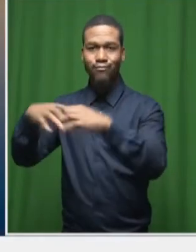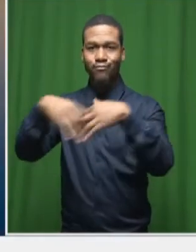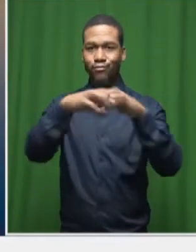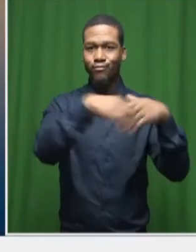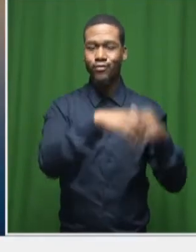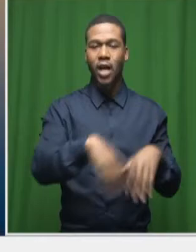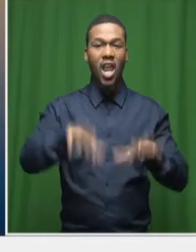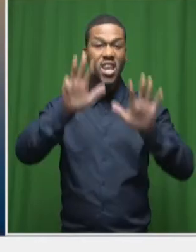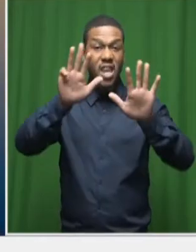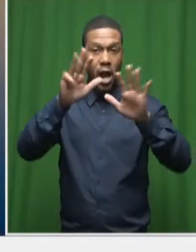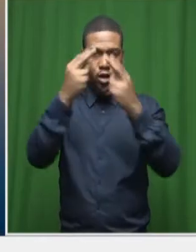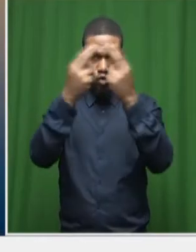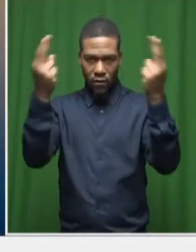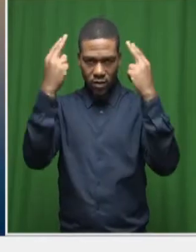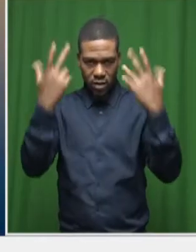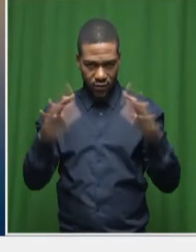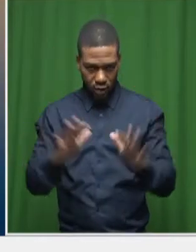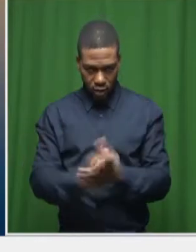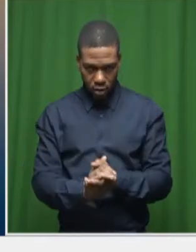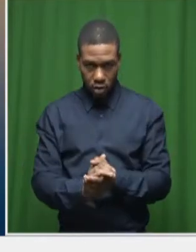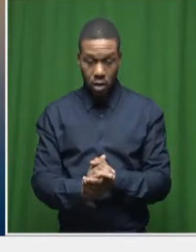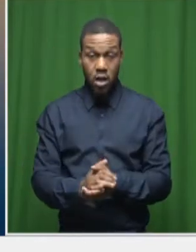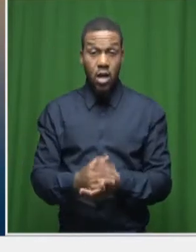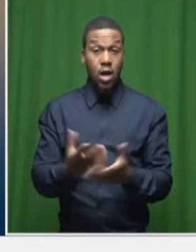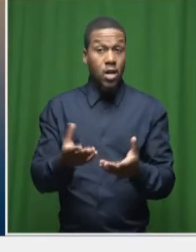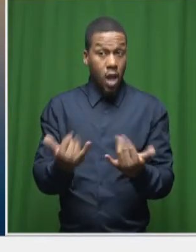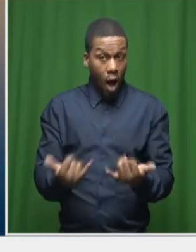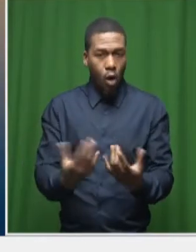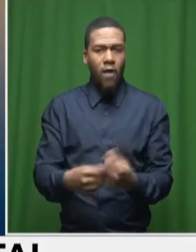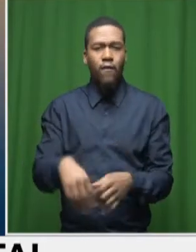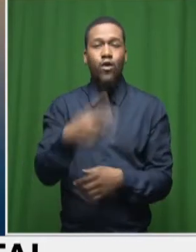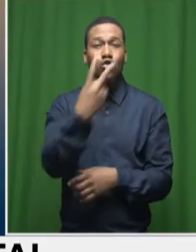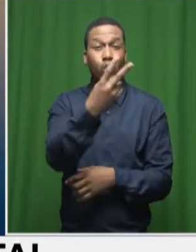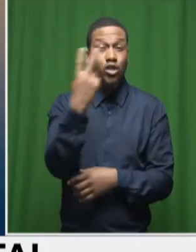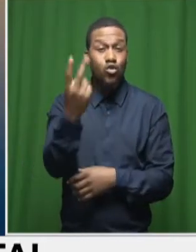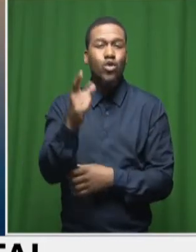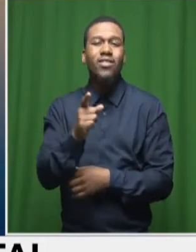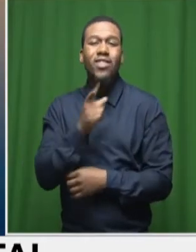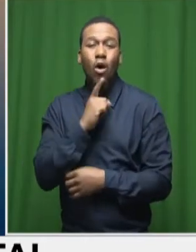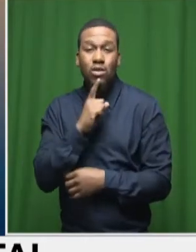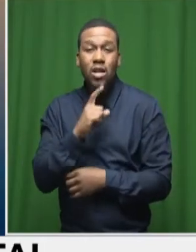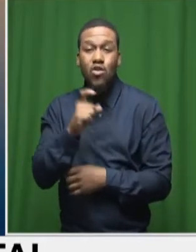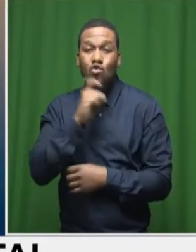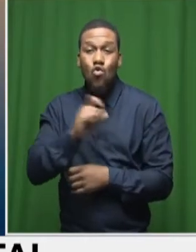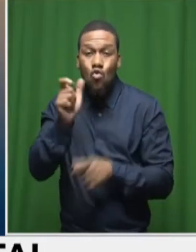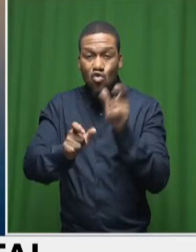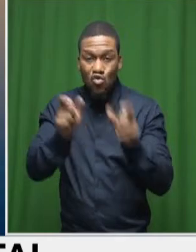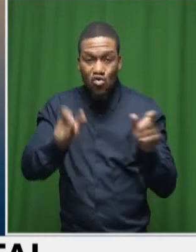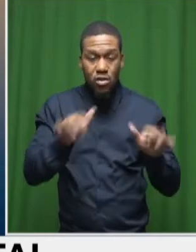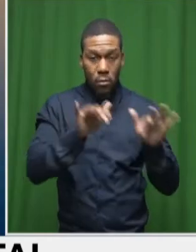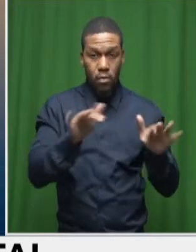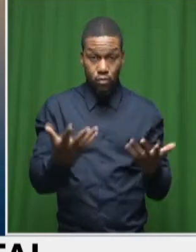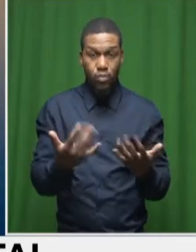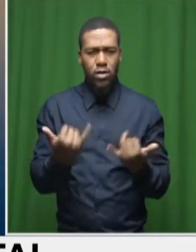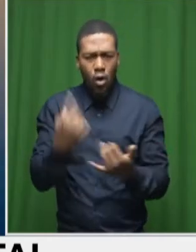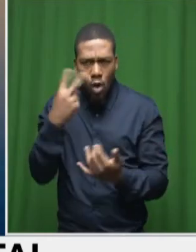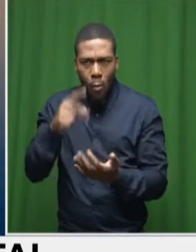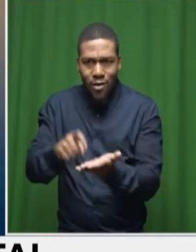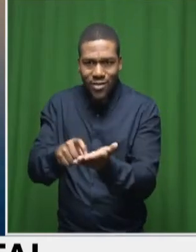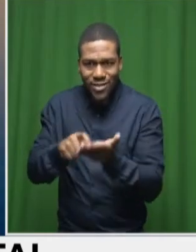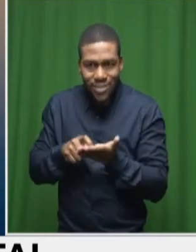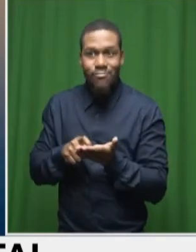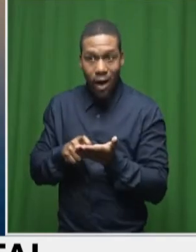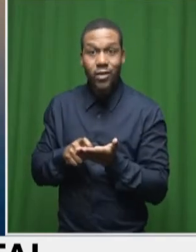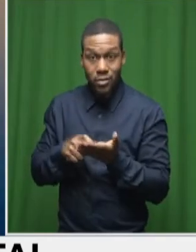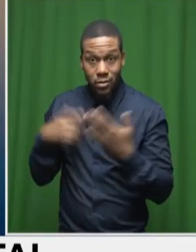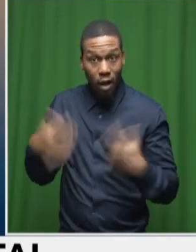we had 22,000 users on the platform. Okay. And so that tells you in terms of the demand and the need for this kind of transformation.